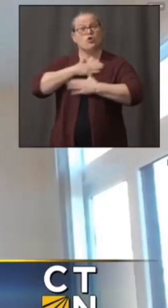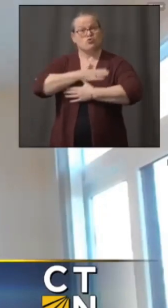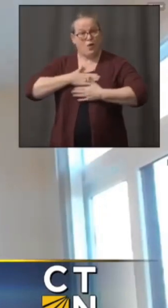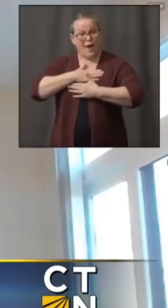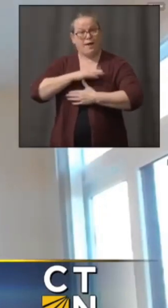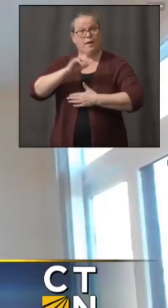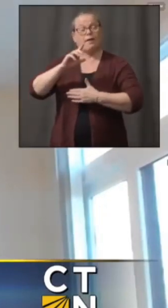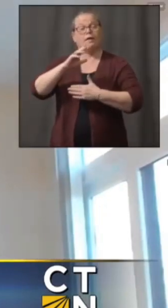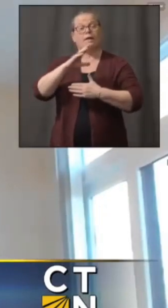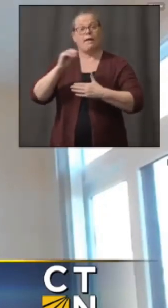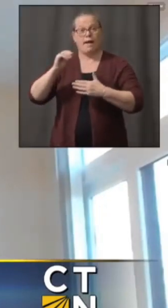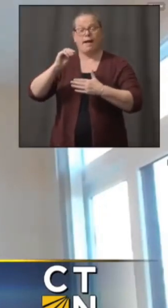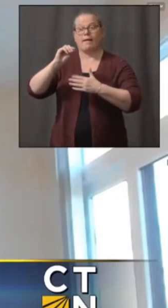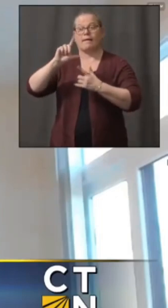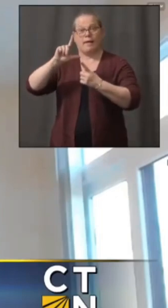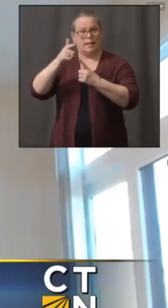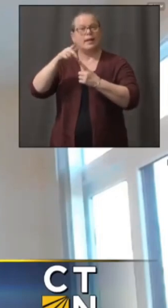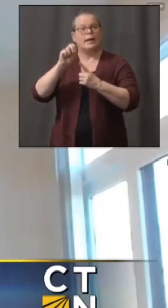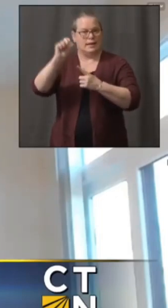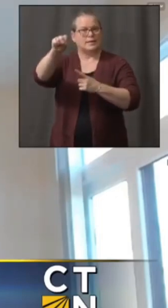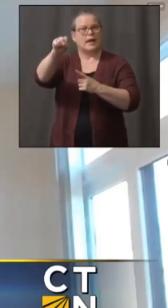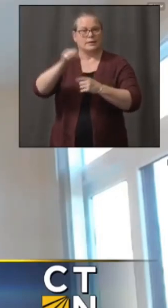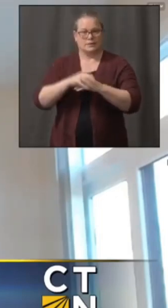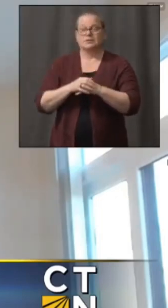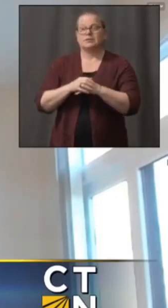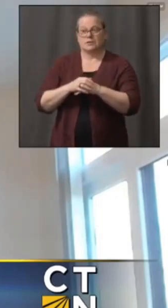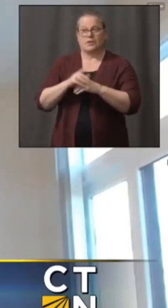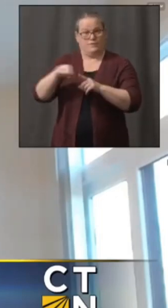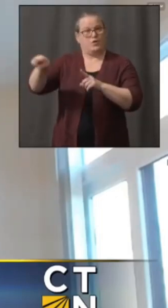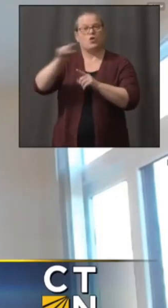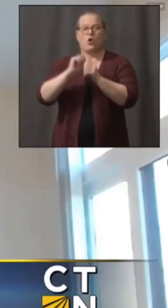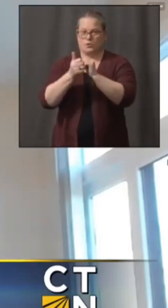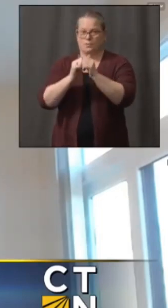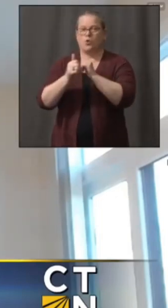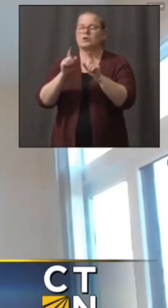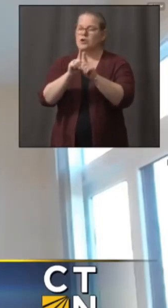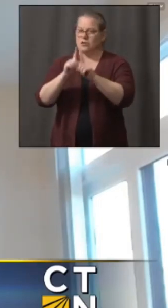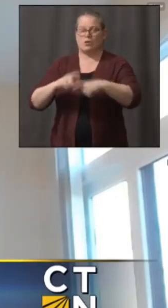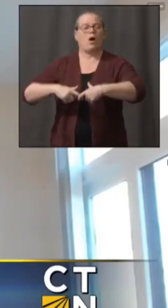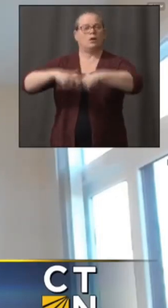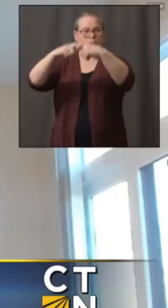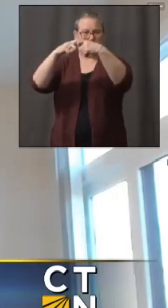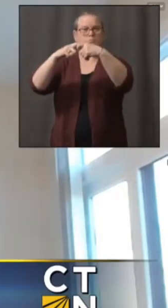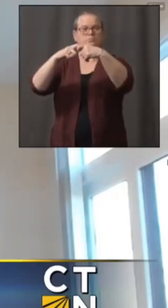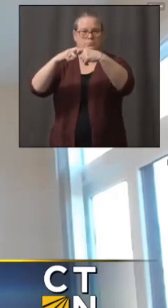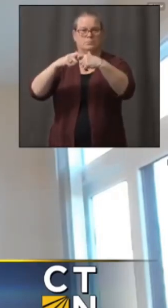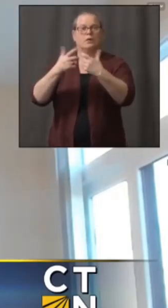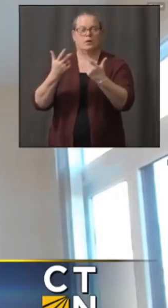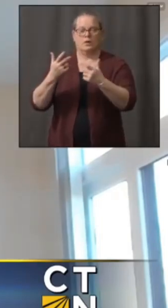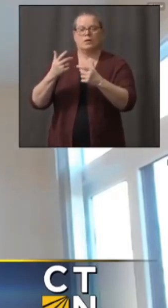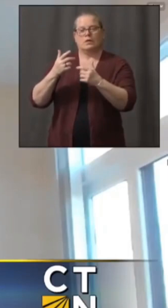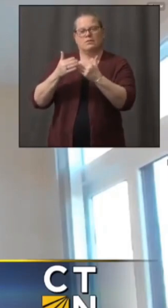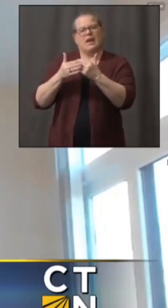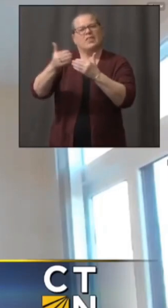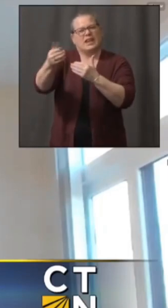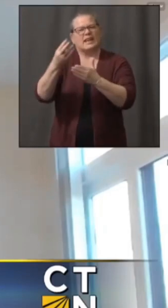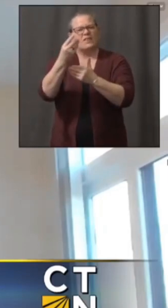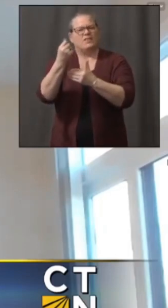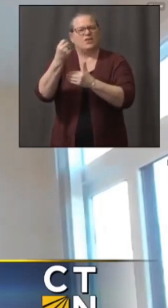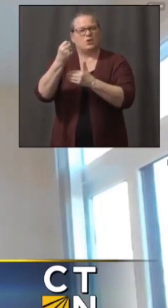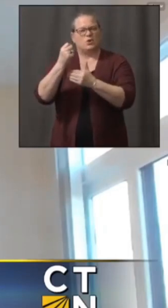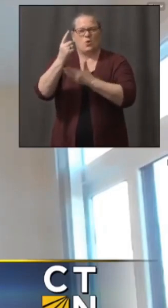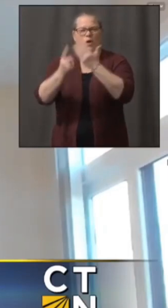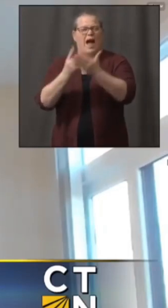those sports, and we'll have more particular guidance for everyone in the coming hours when we post it on